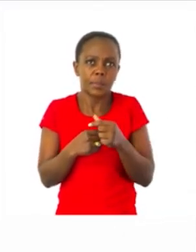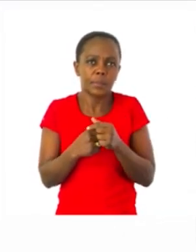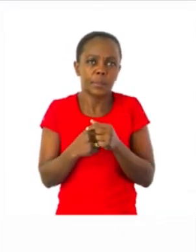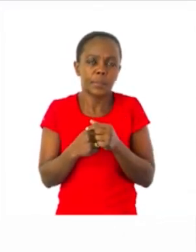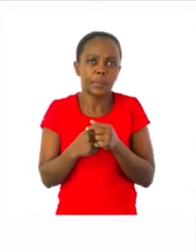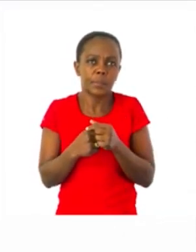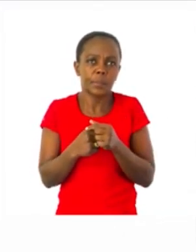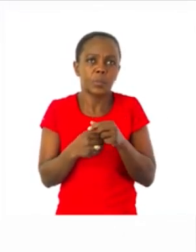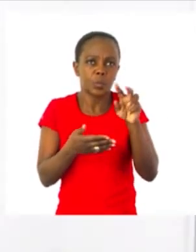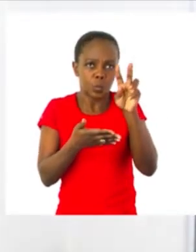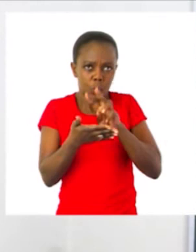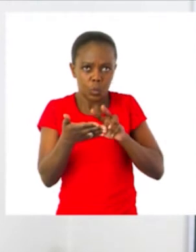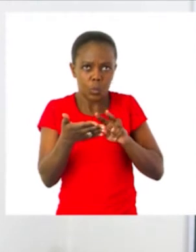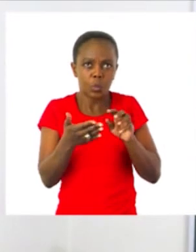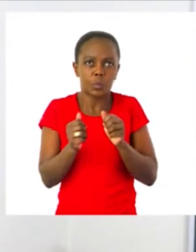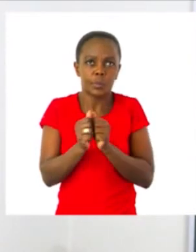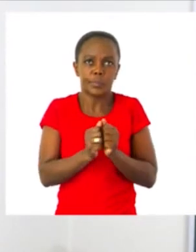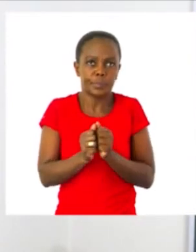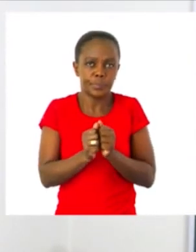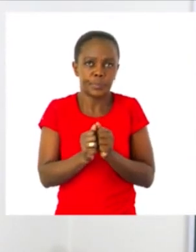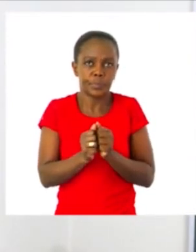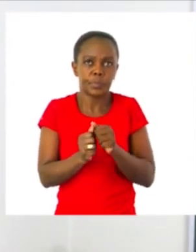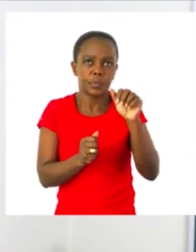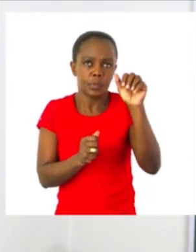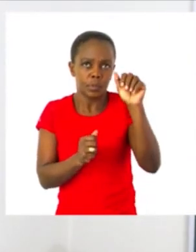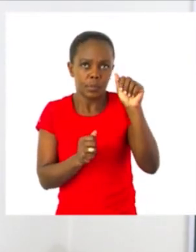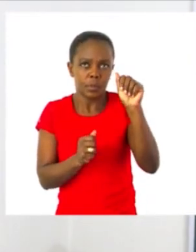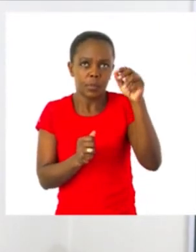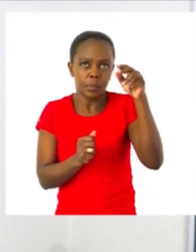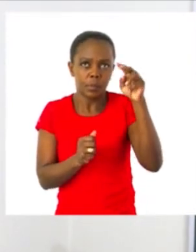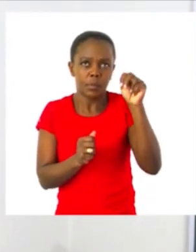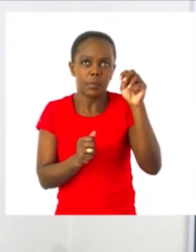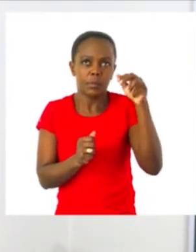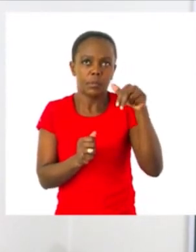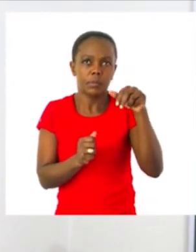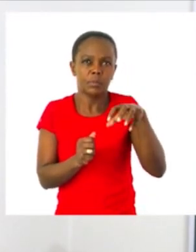Let us read them together. A for ant,